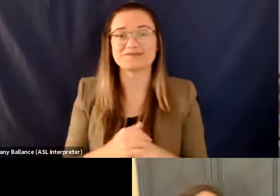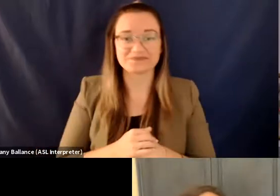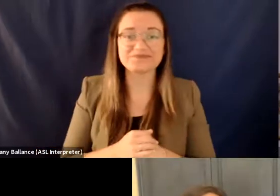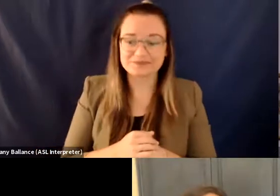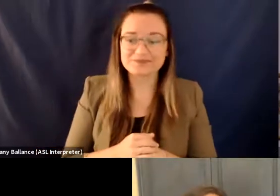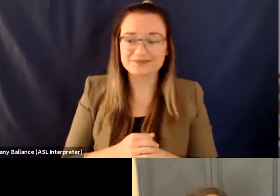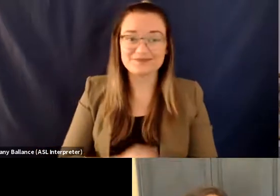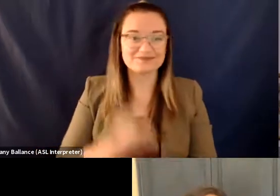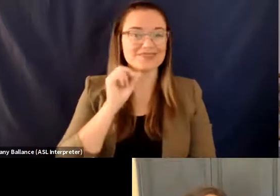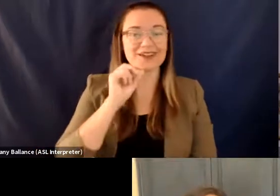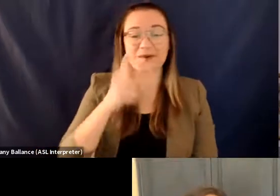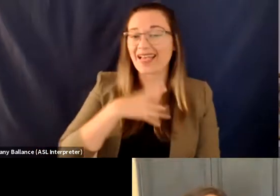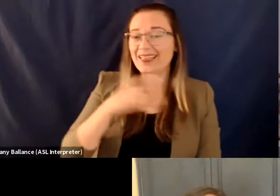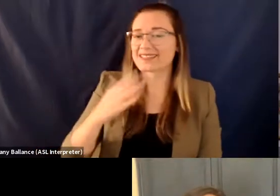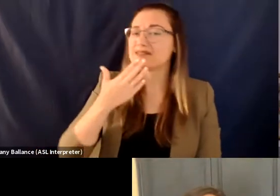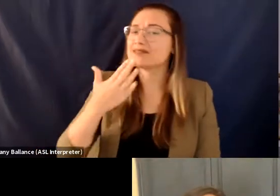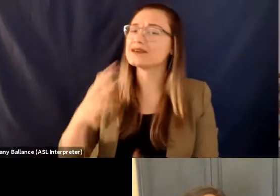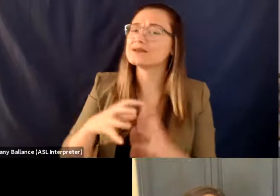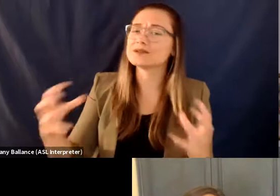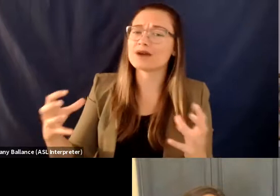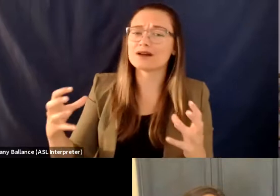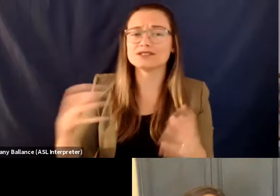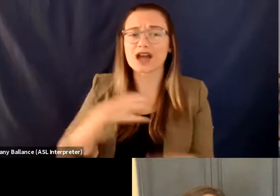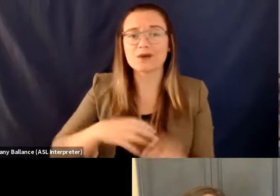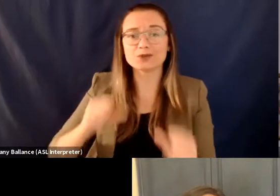like that. Okay. Thank you very much. I wish we could take